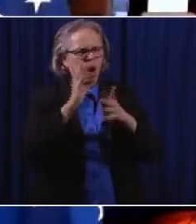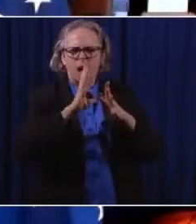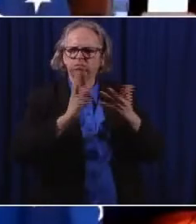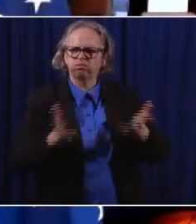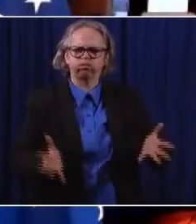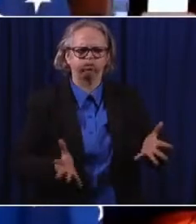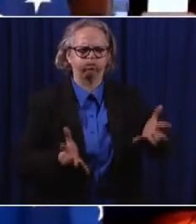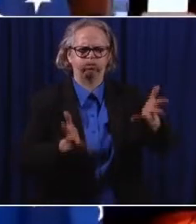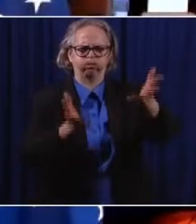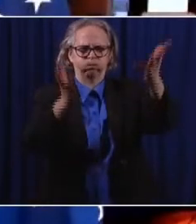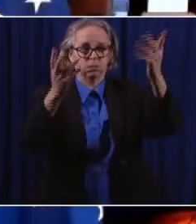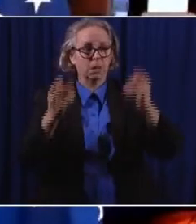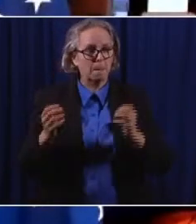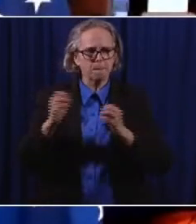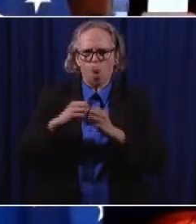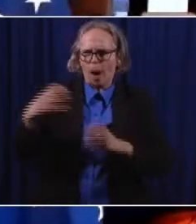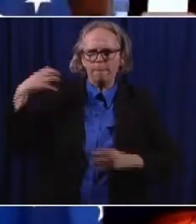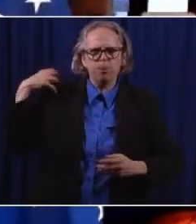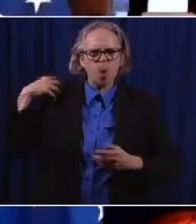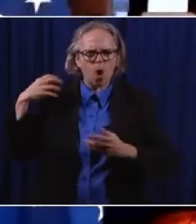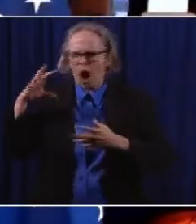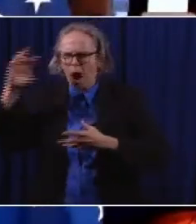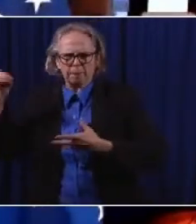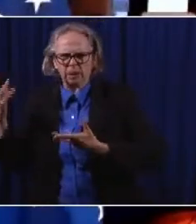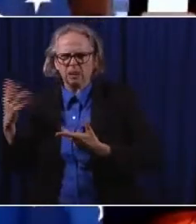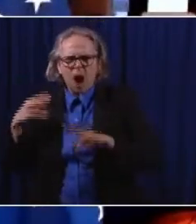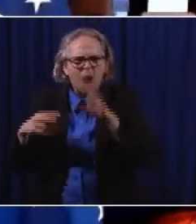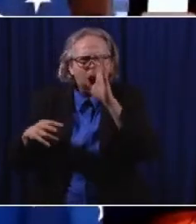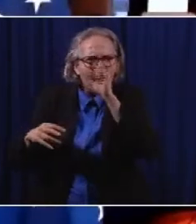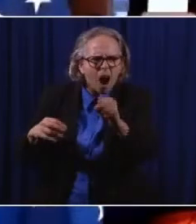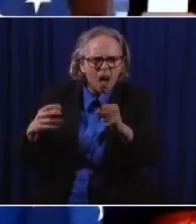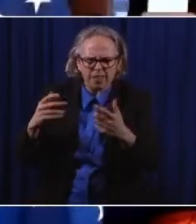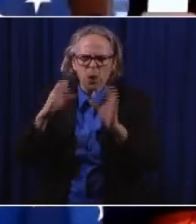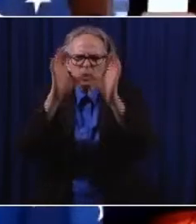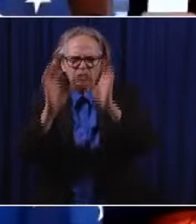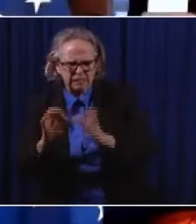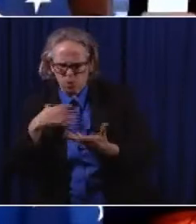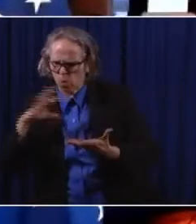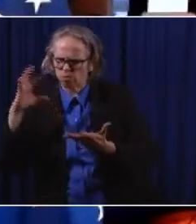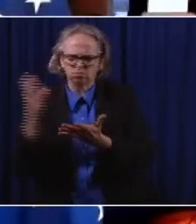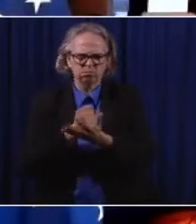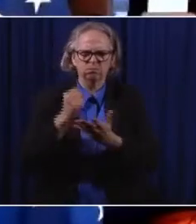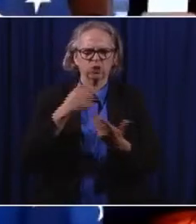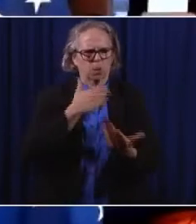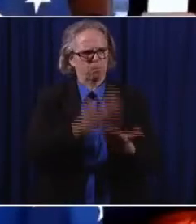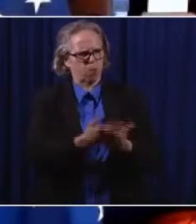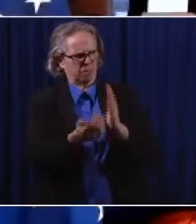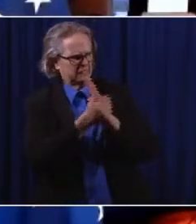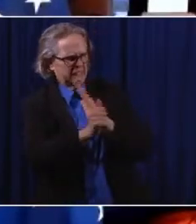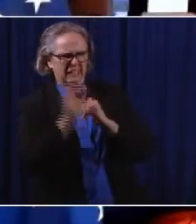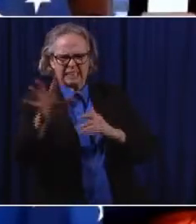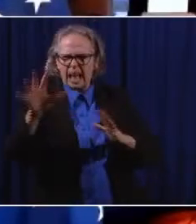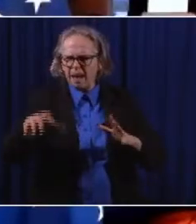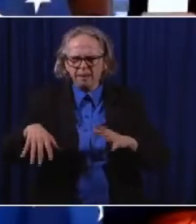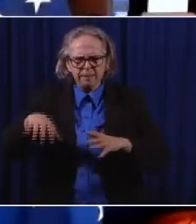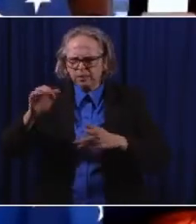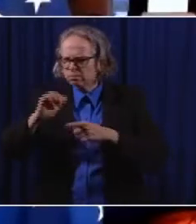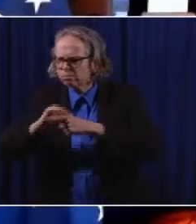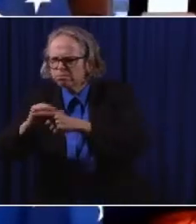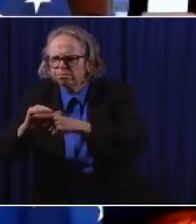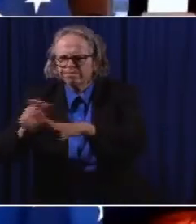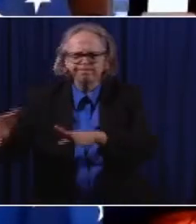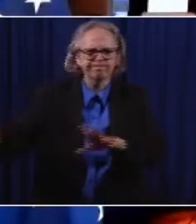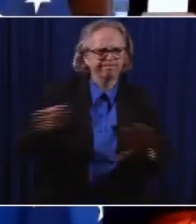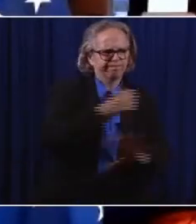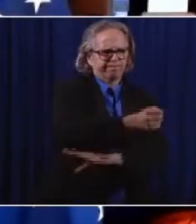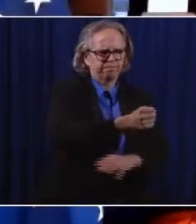recognized credentials as evidence that you can do the job. And in this case, they are upskilling their existing workforce,